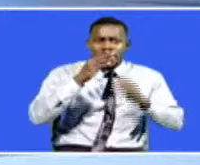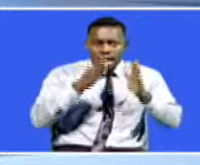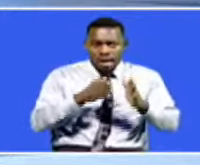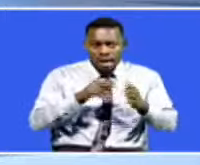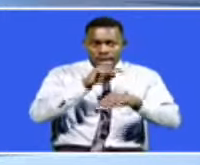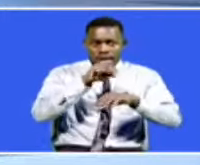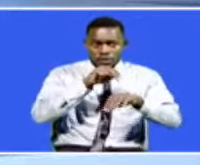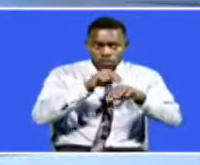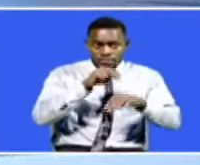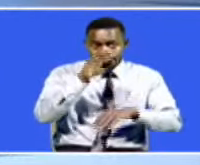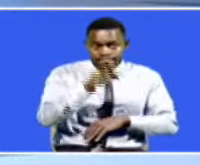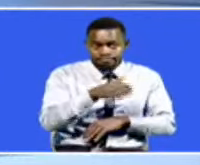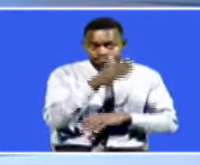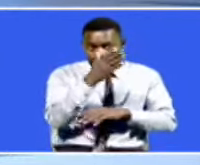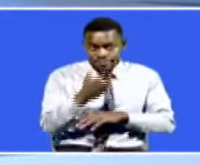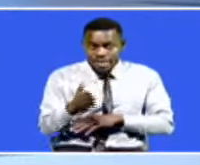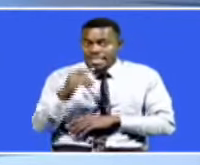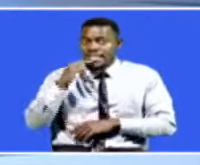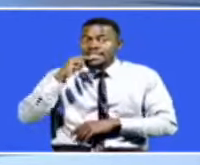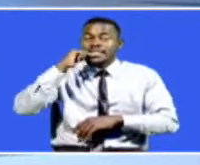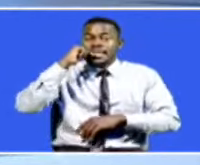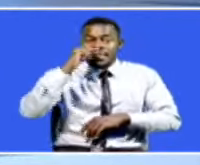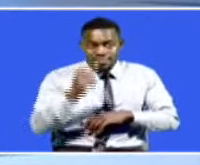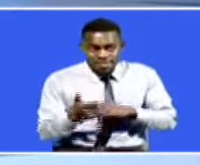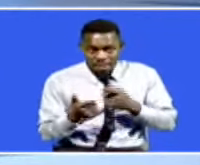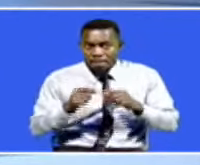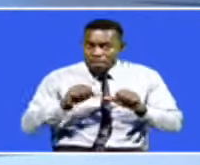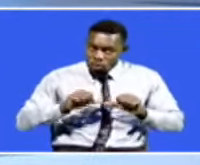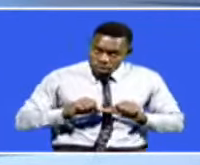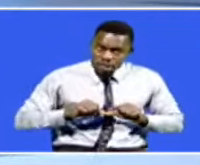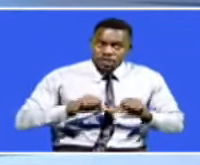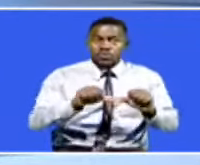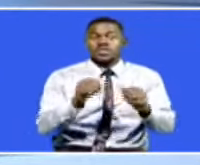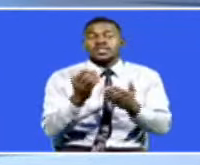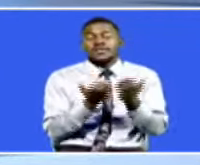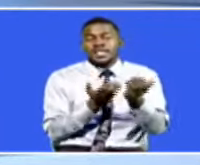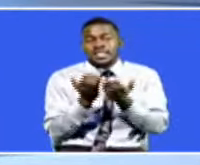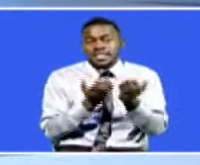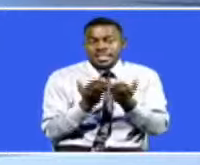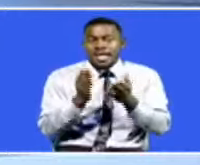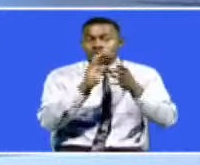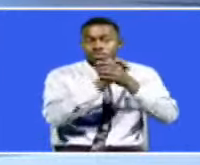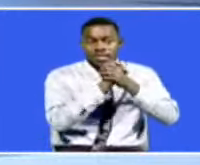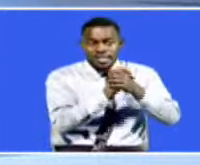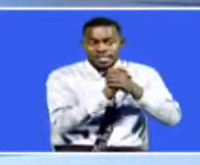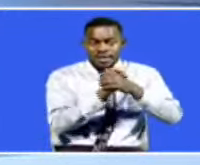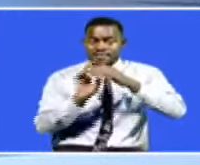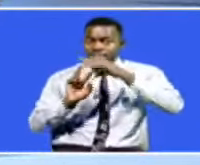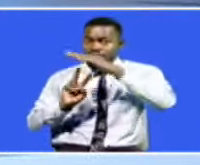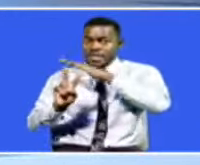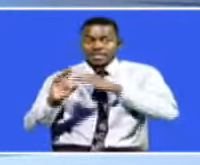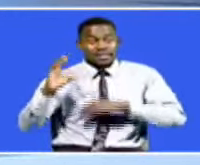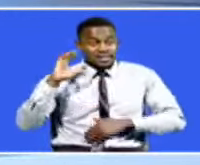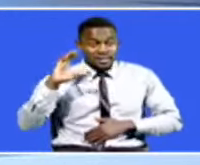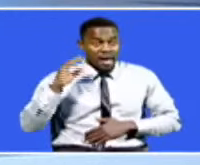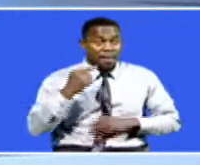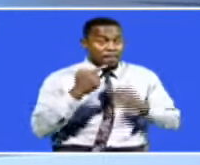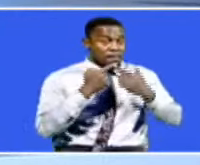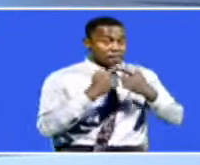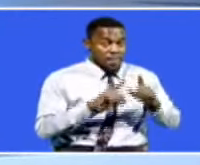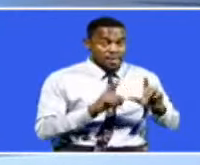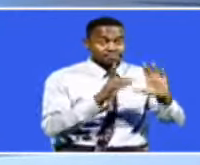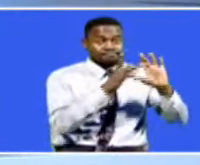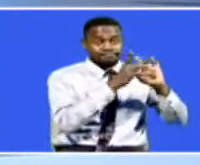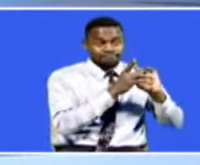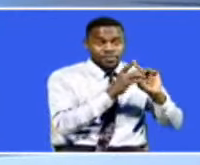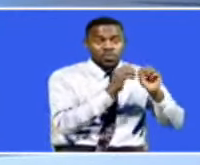as Jubilee Party whip. Now, the Azimio coalition has filed a suit in court demanding that she refunds all the monies she